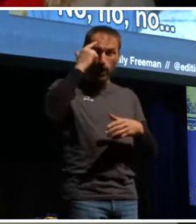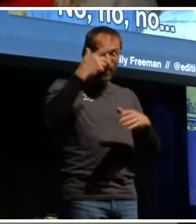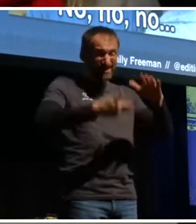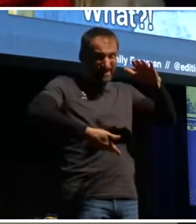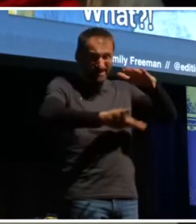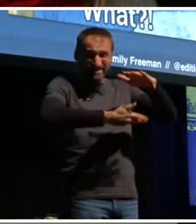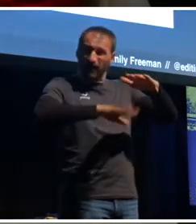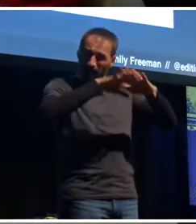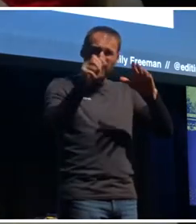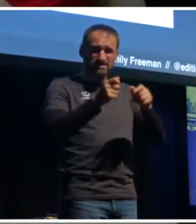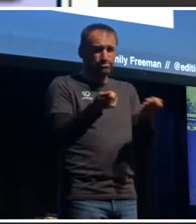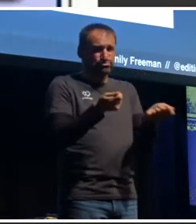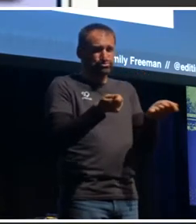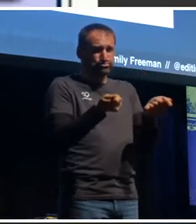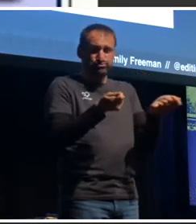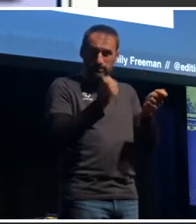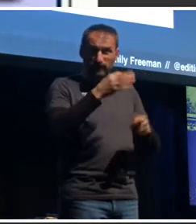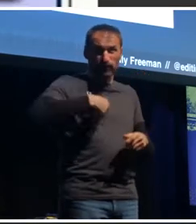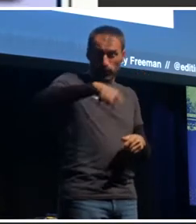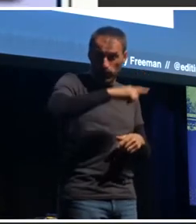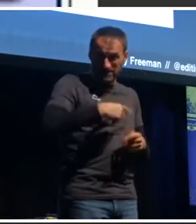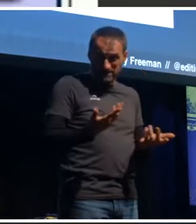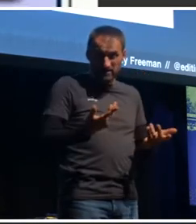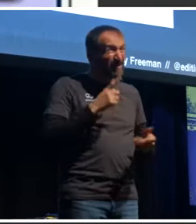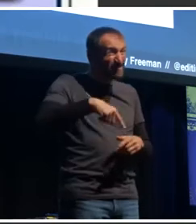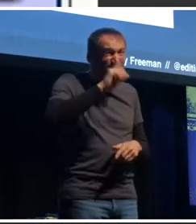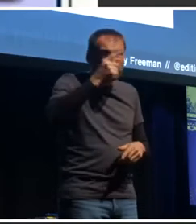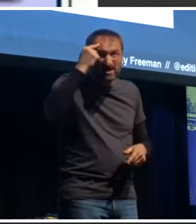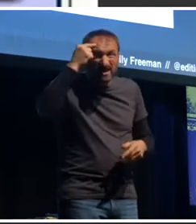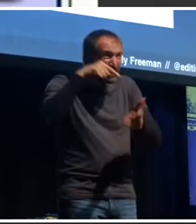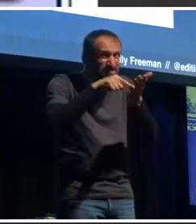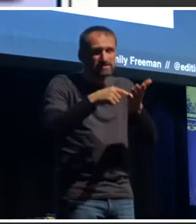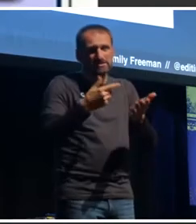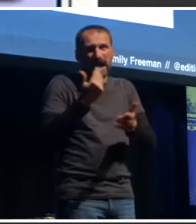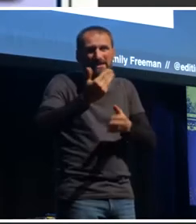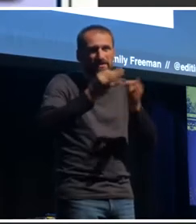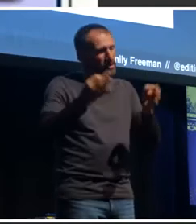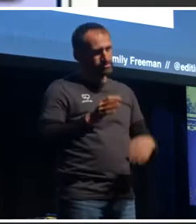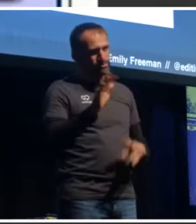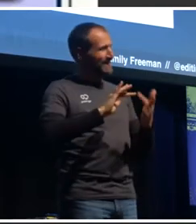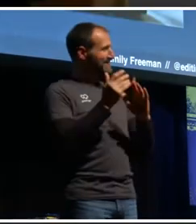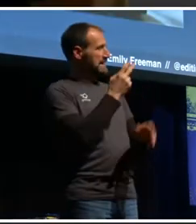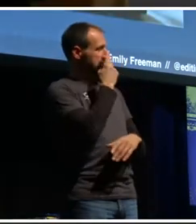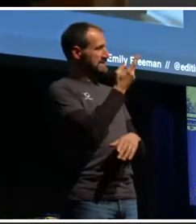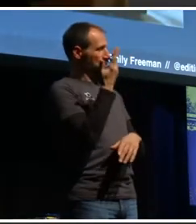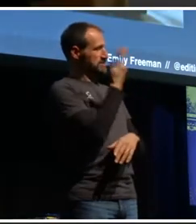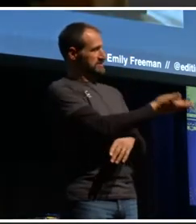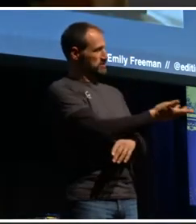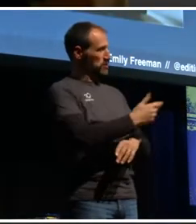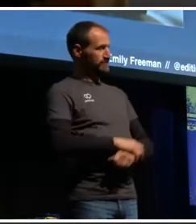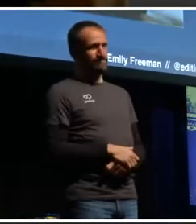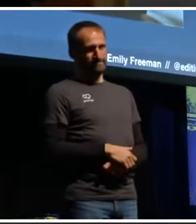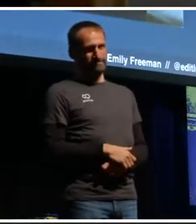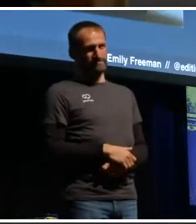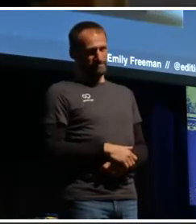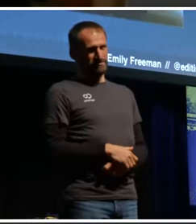us. Because if we had to think like that every day, the internet would probably still look like this. And we would